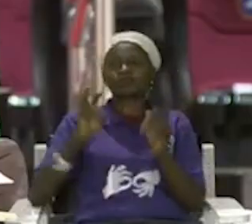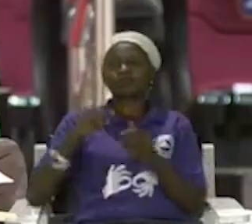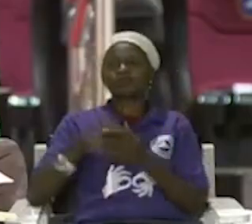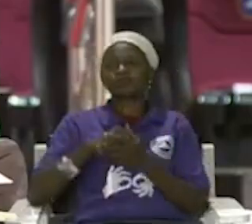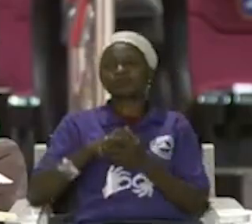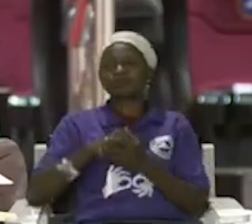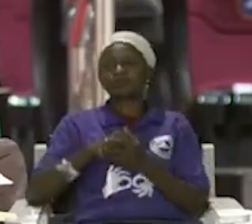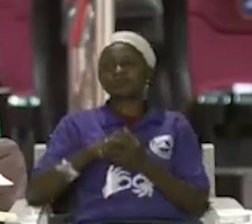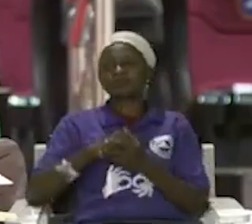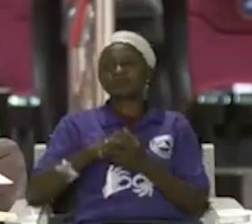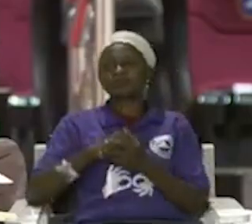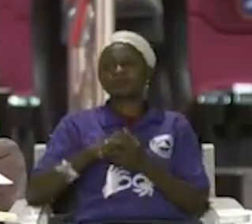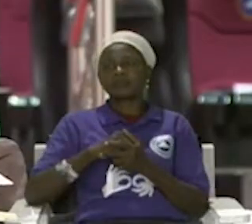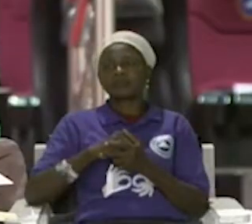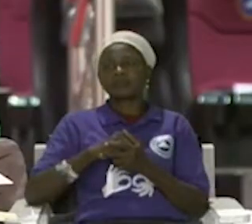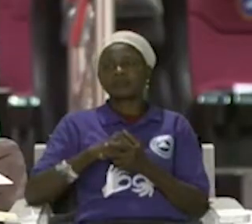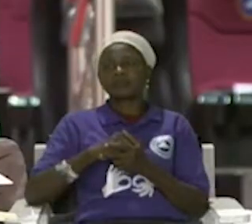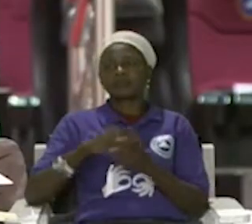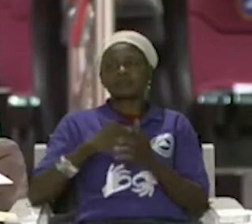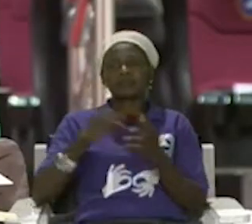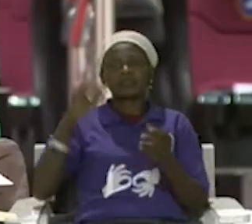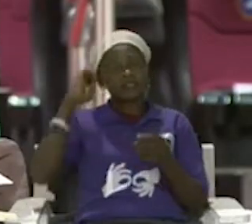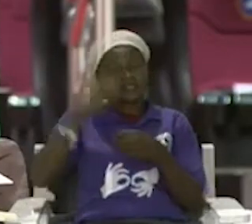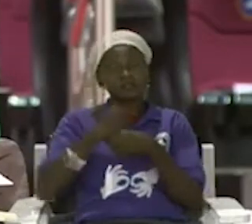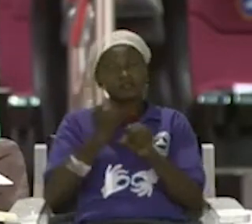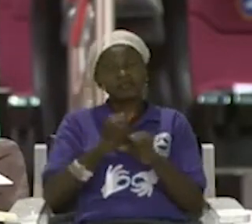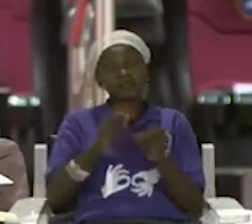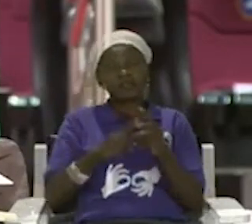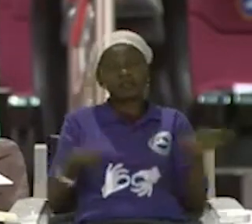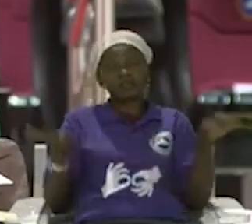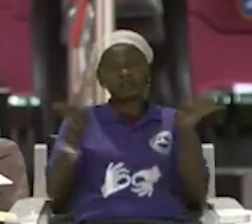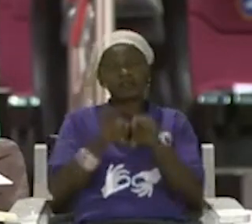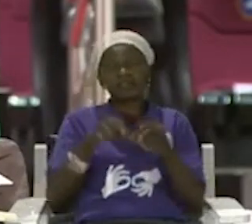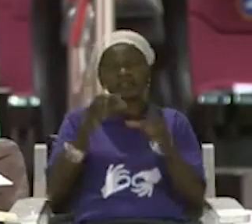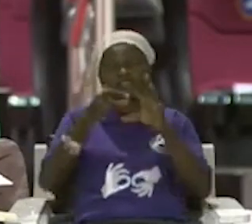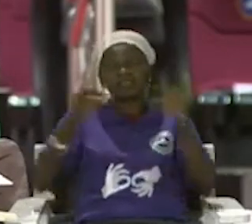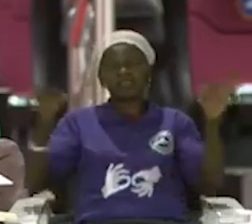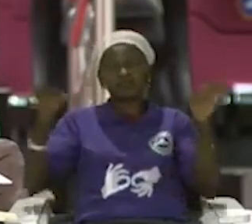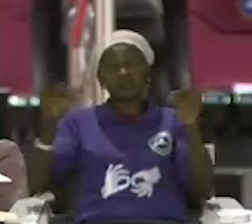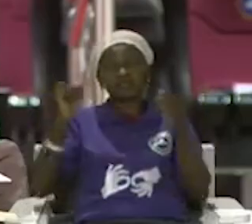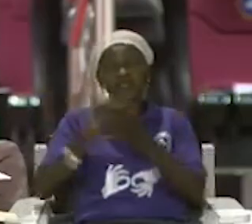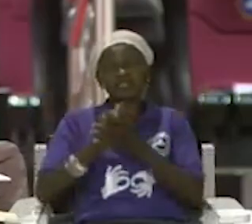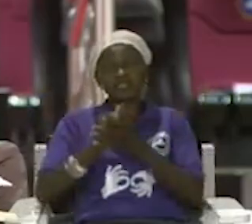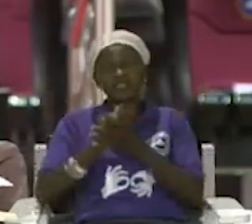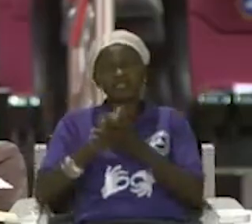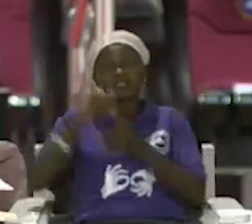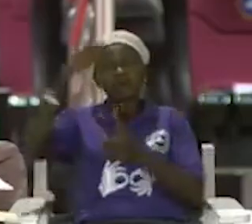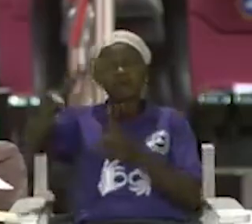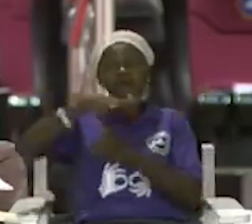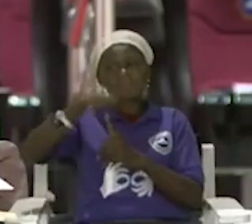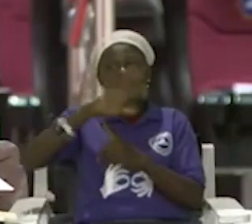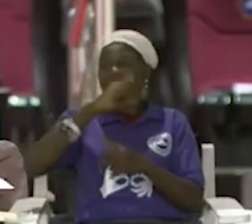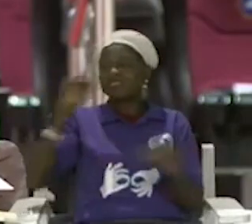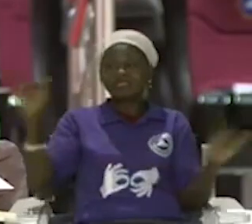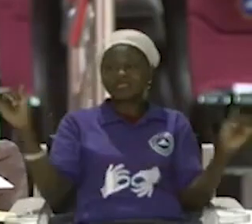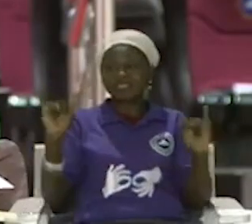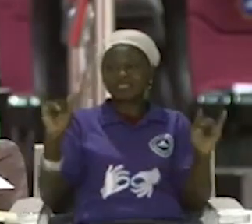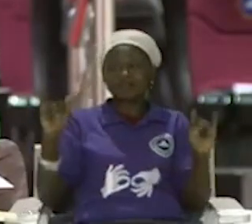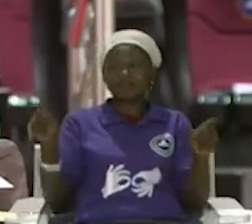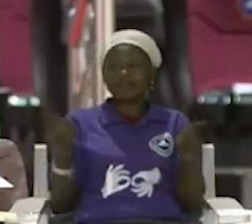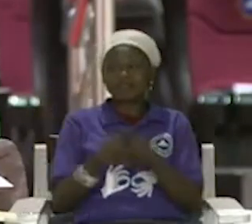He made a very important statement that popularity is not the same thing as